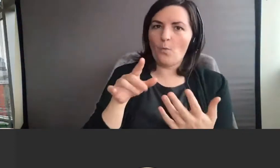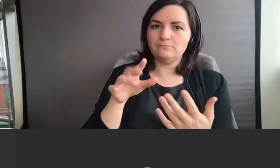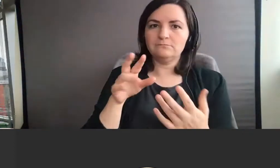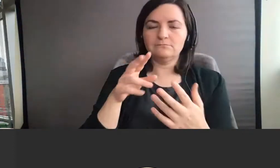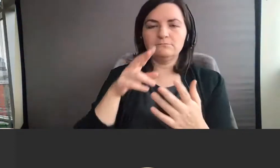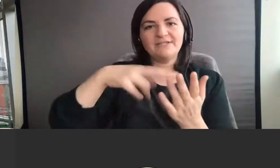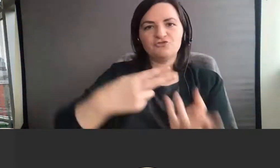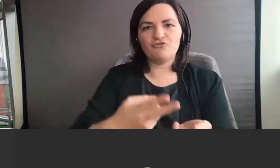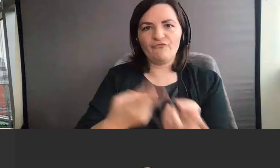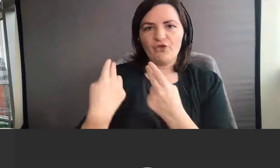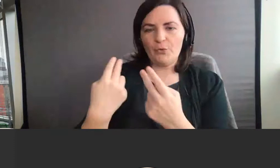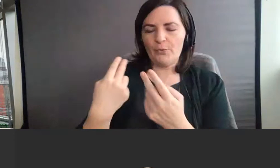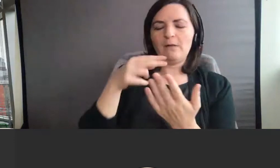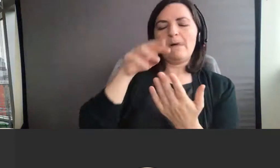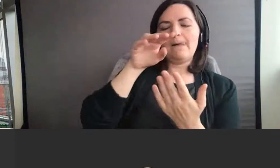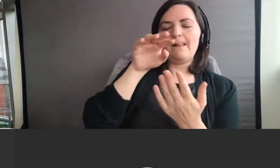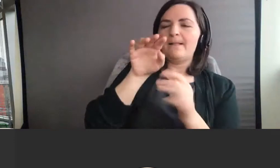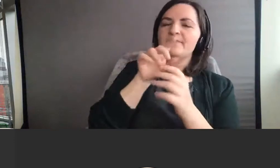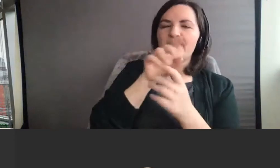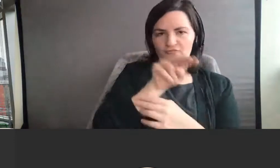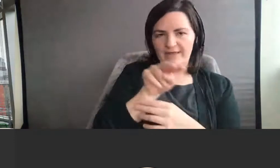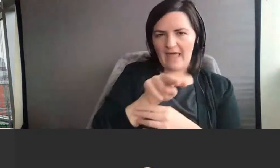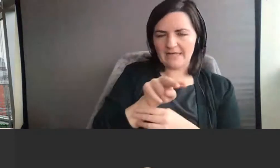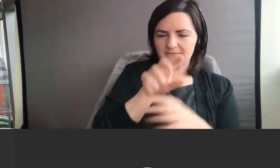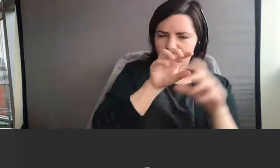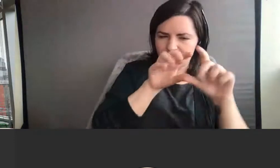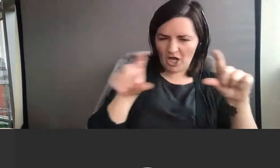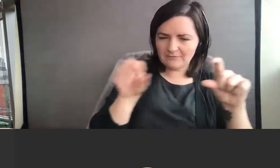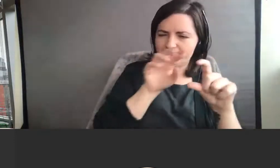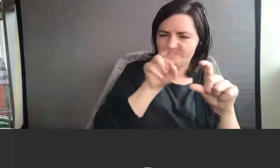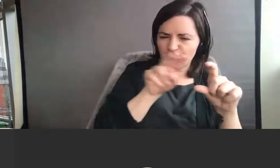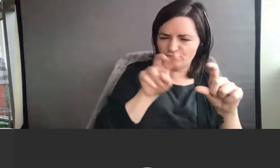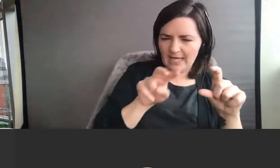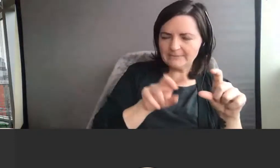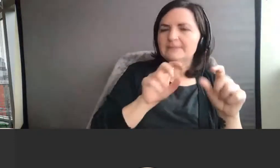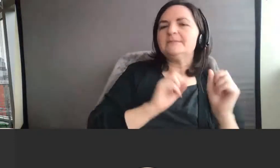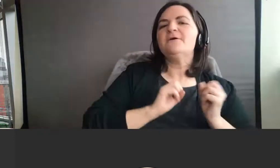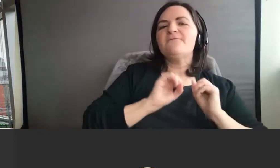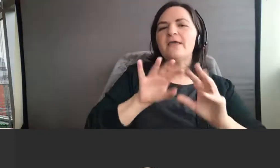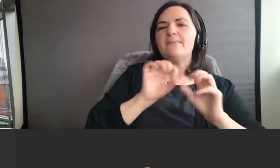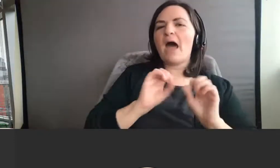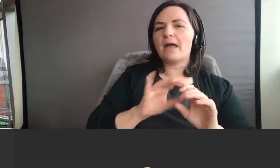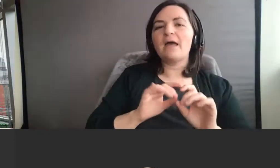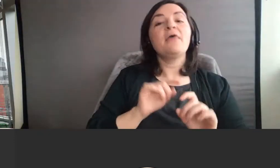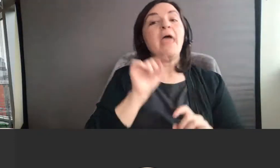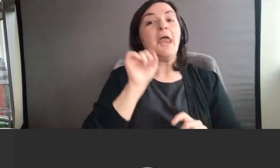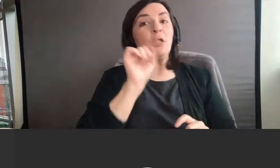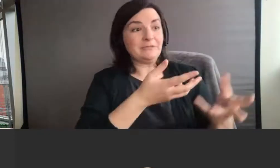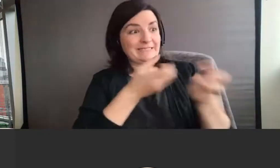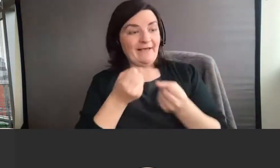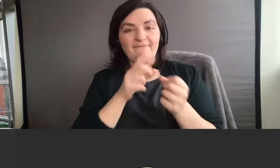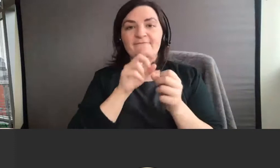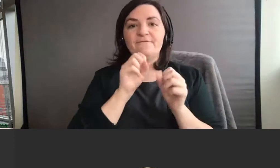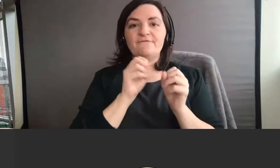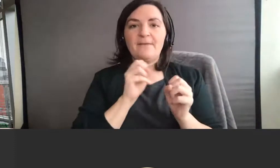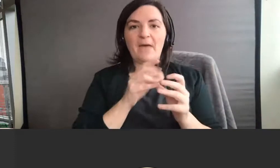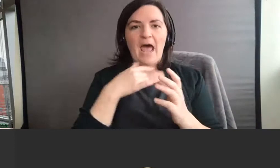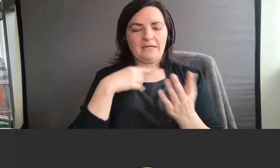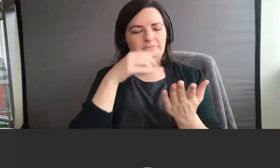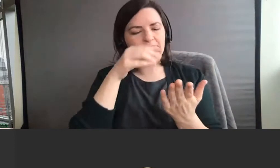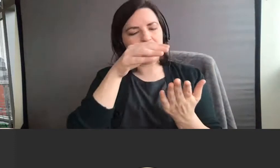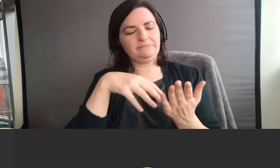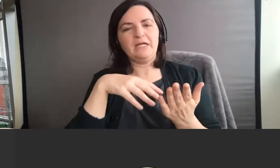So we work with you on sections of your dissertation and give you feedback on those sections. Let me go back to